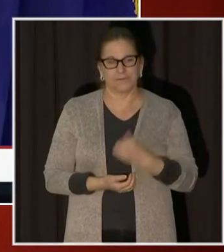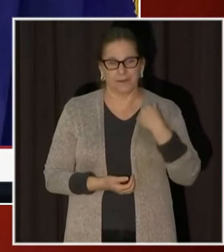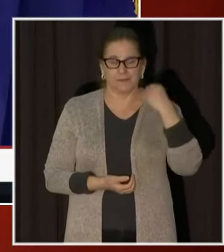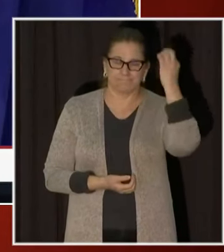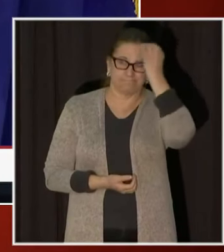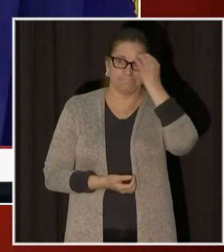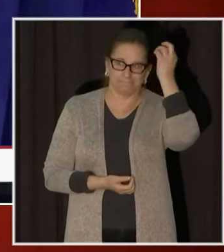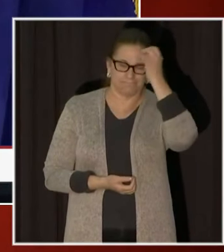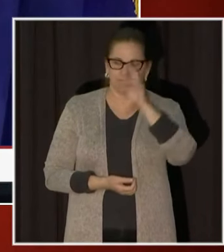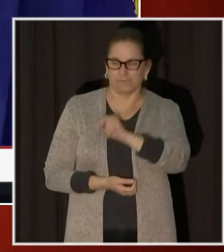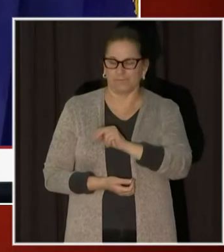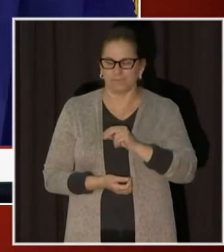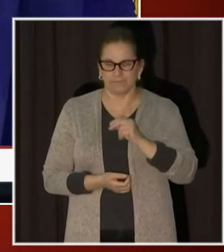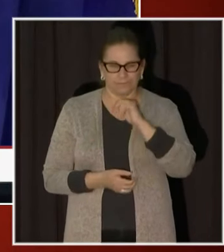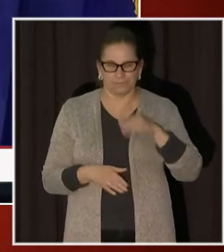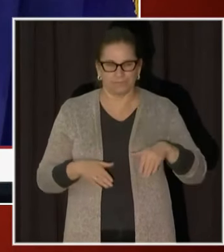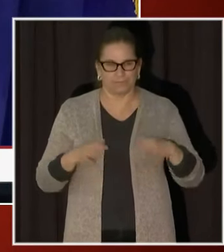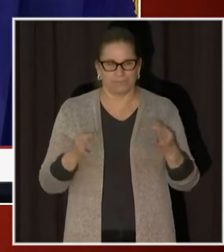it's not going to be used.